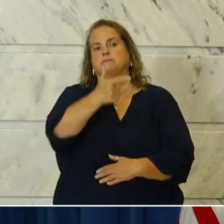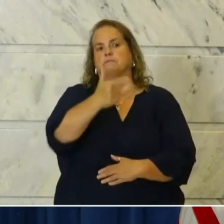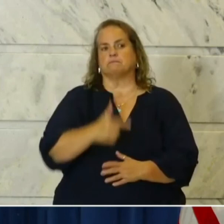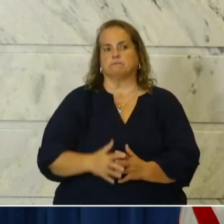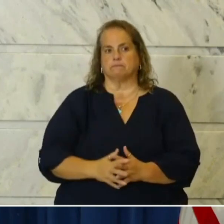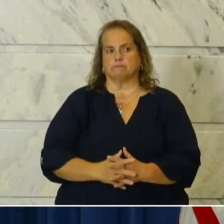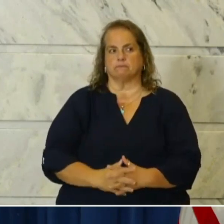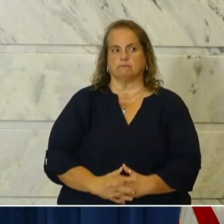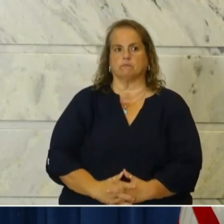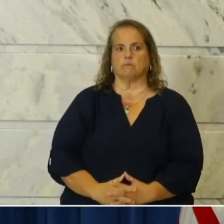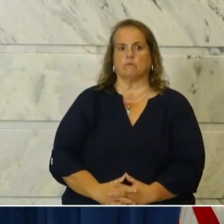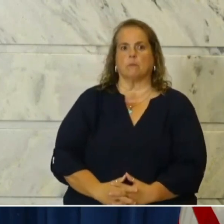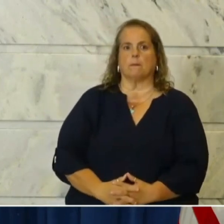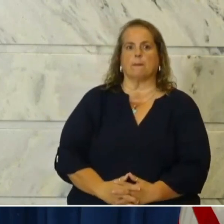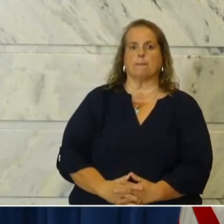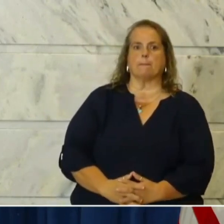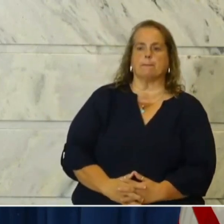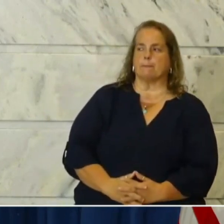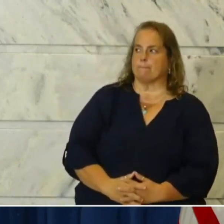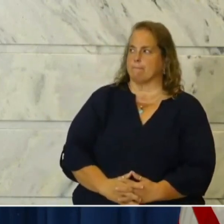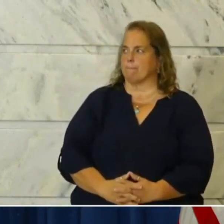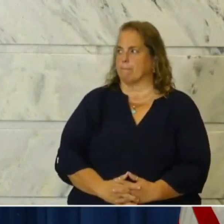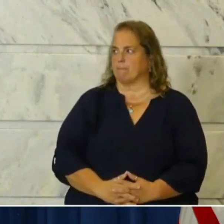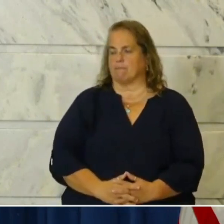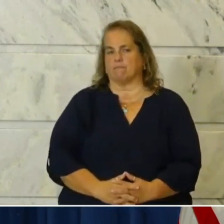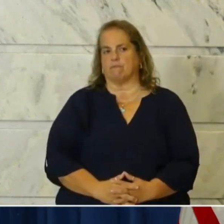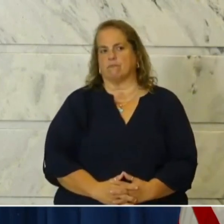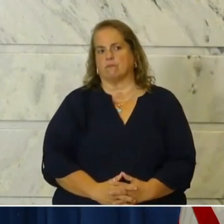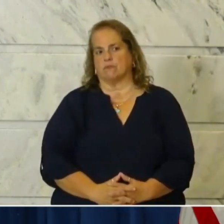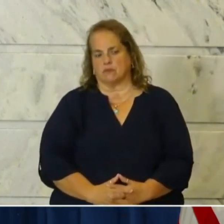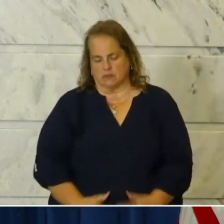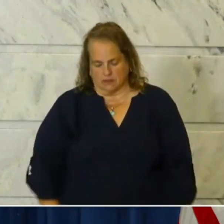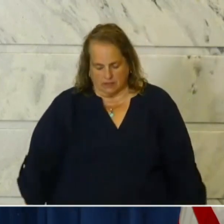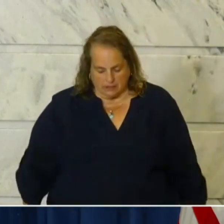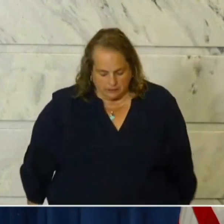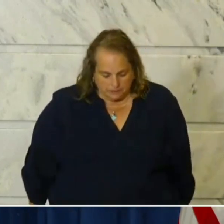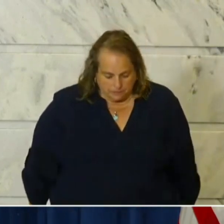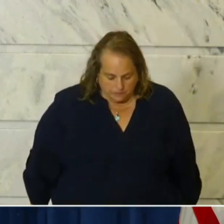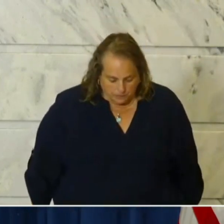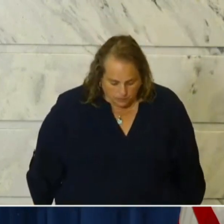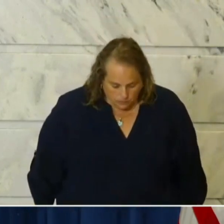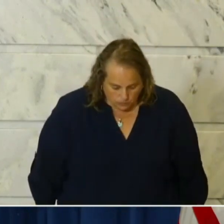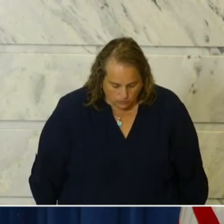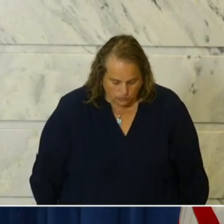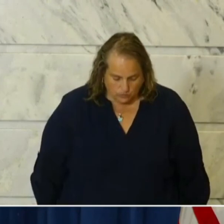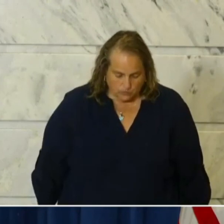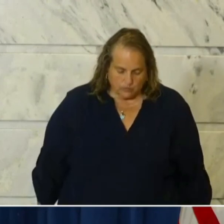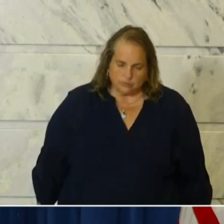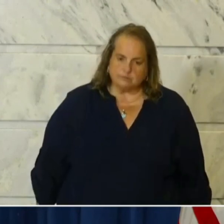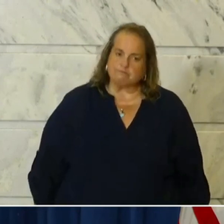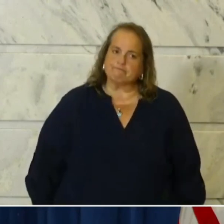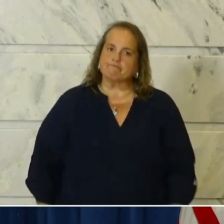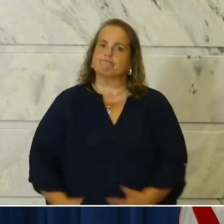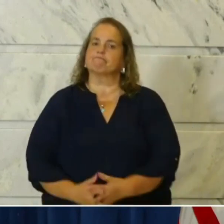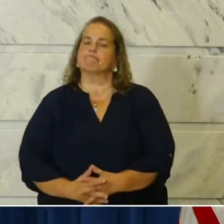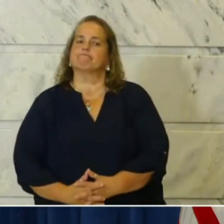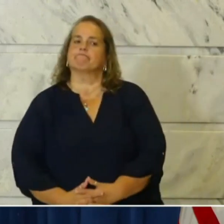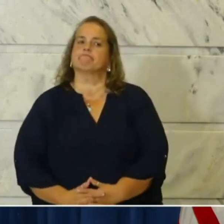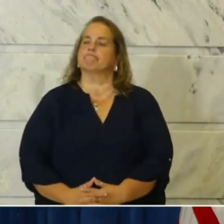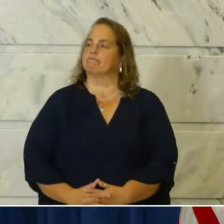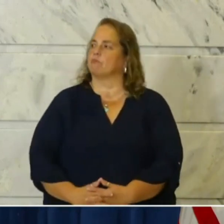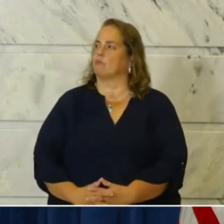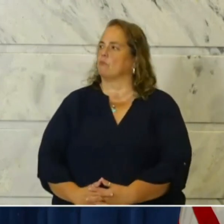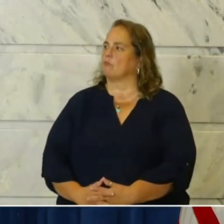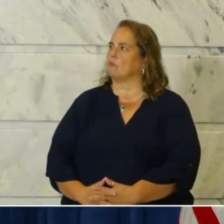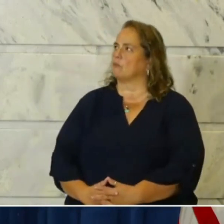question for Dr. Stack. Does he have any further, I'm wondering if contact tracing is offering any further insight on how the virus spreads